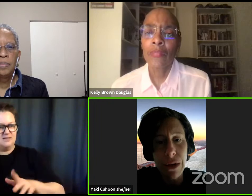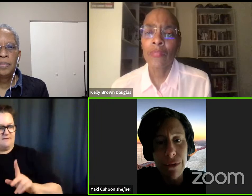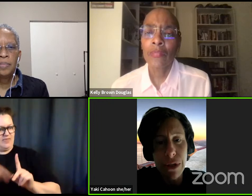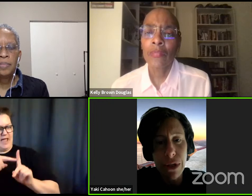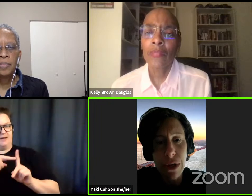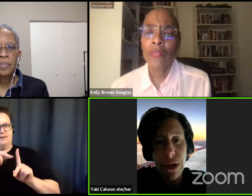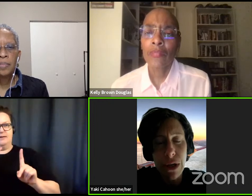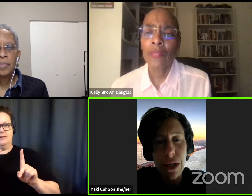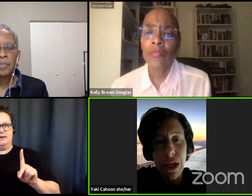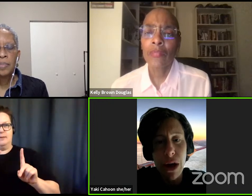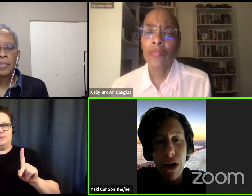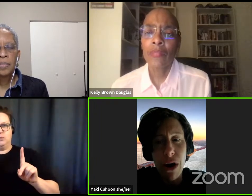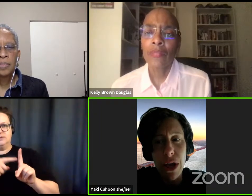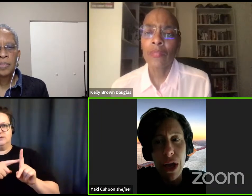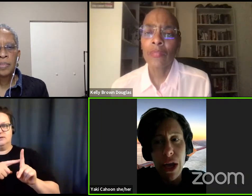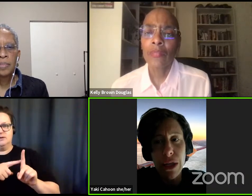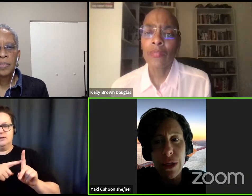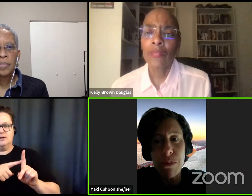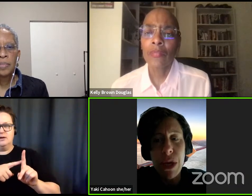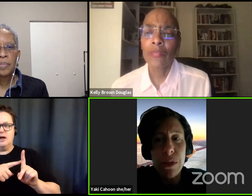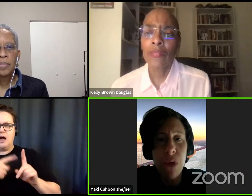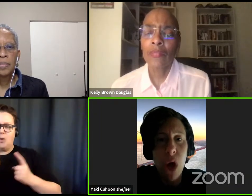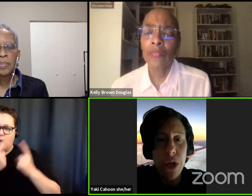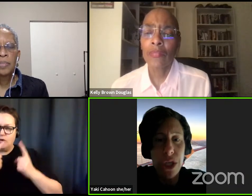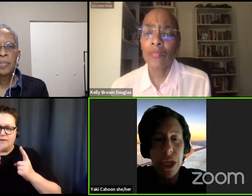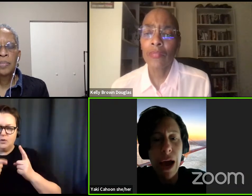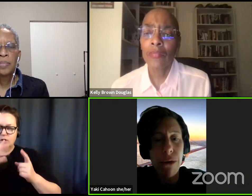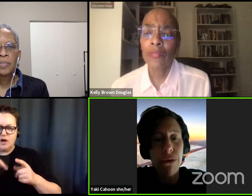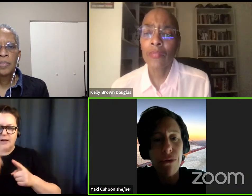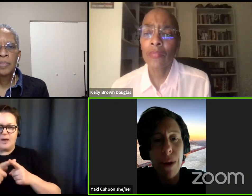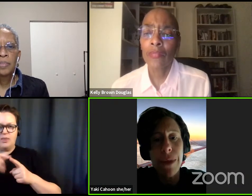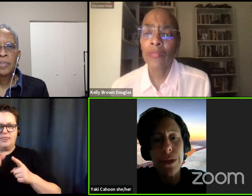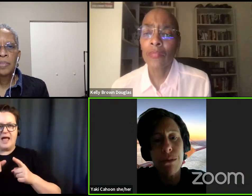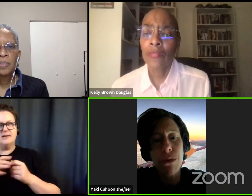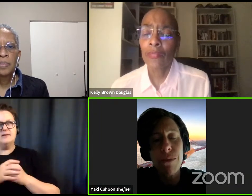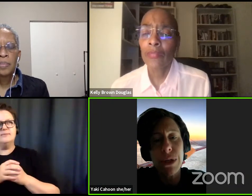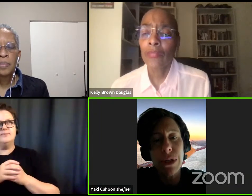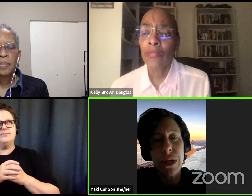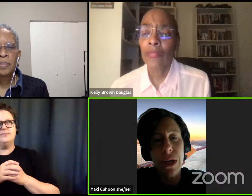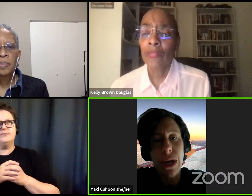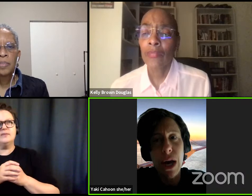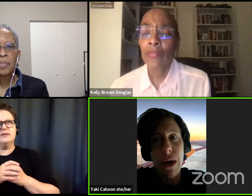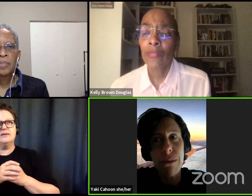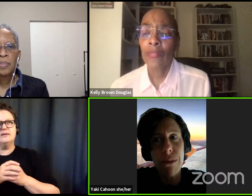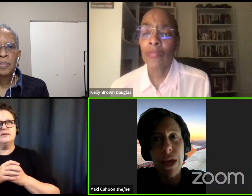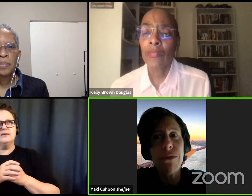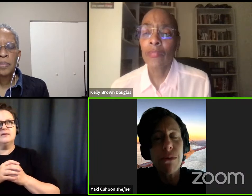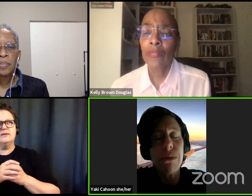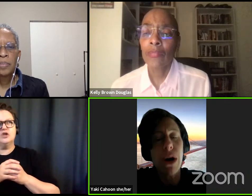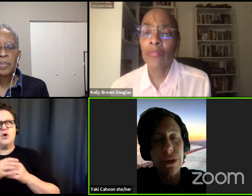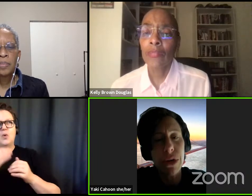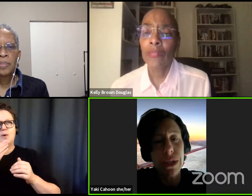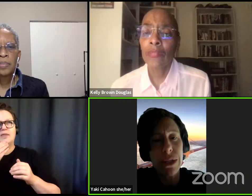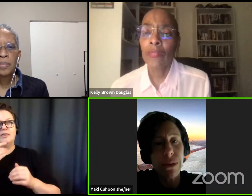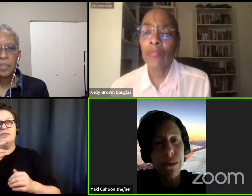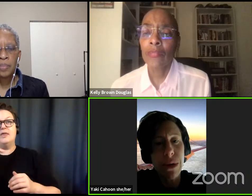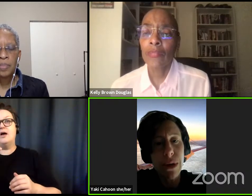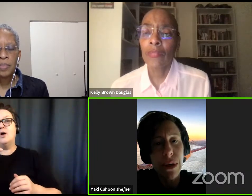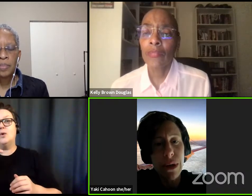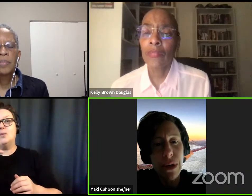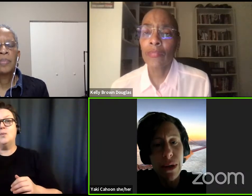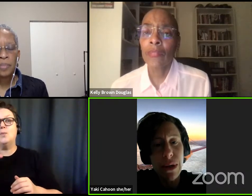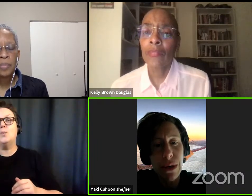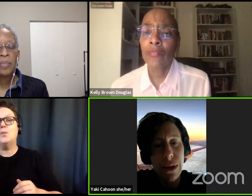prophetic gift that is launching out from this movement, even beyond racism.